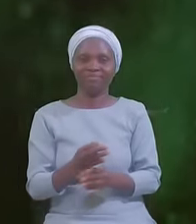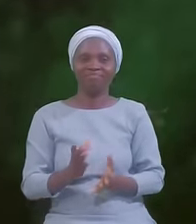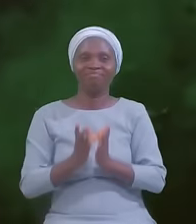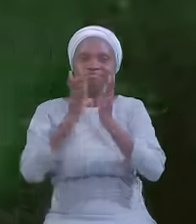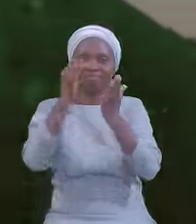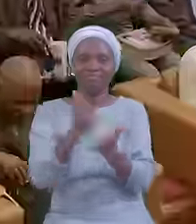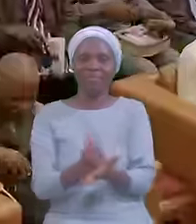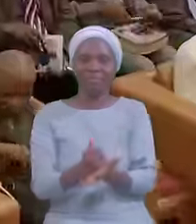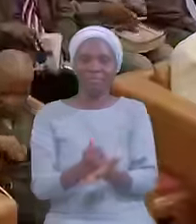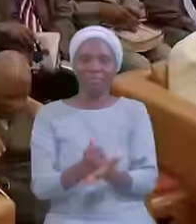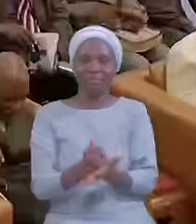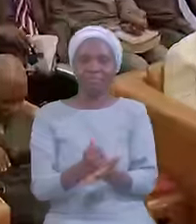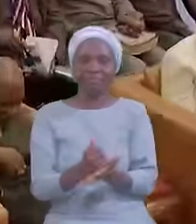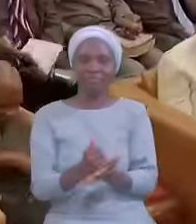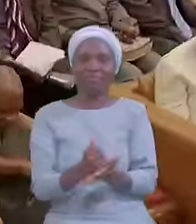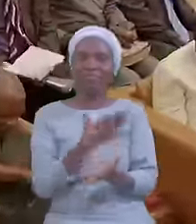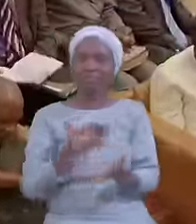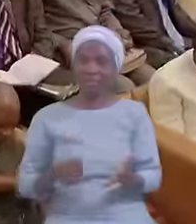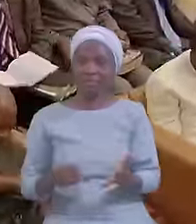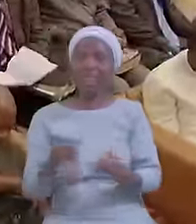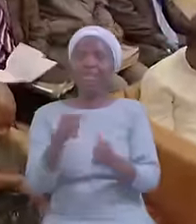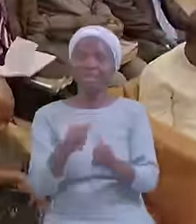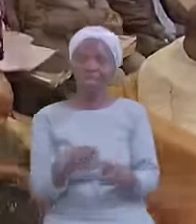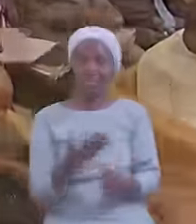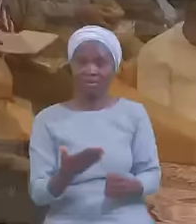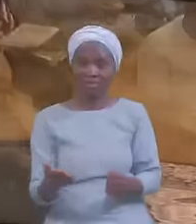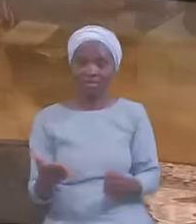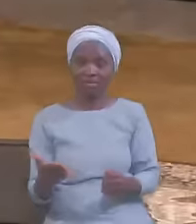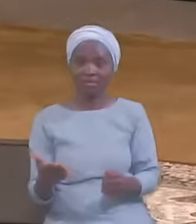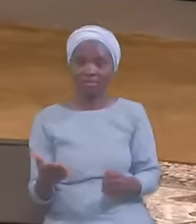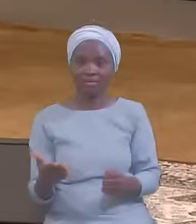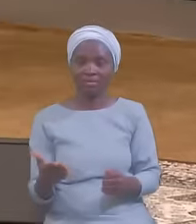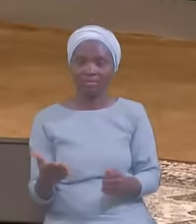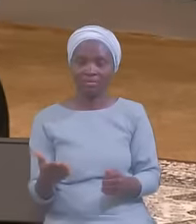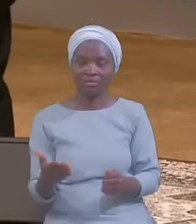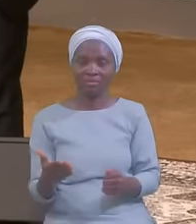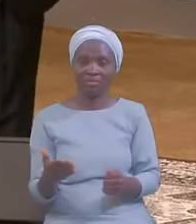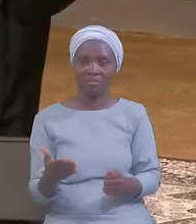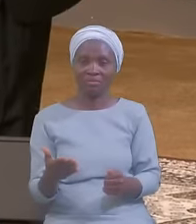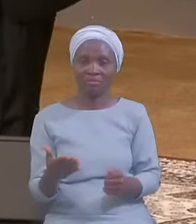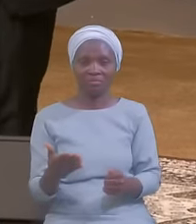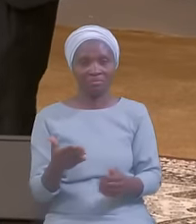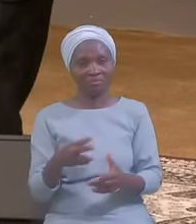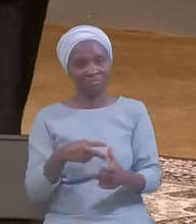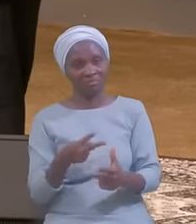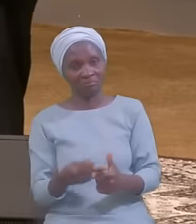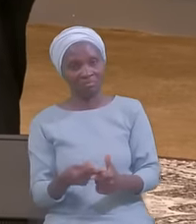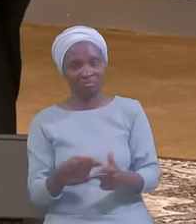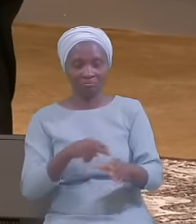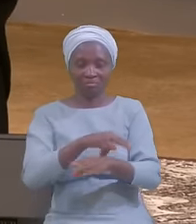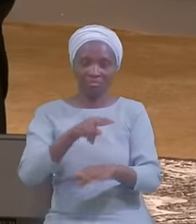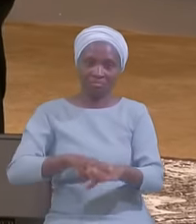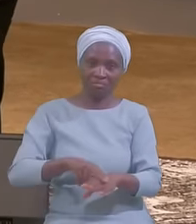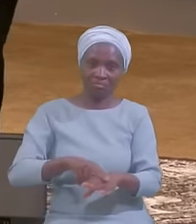amen. And everything, whether it's nature, whether